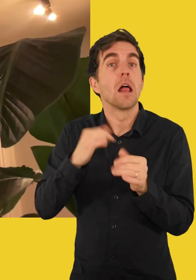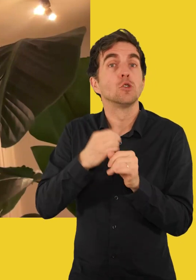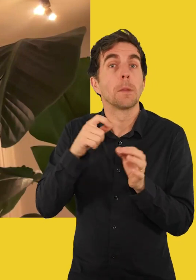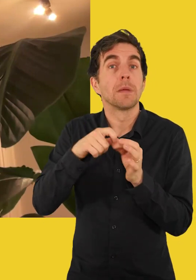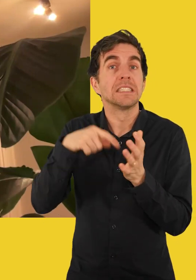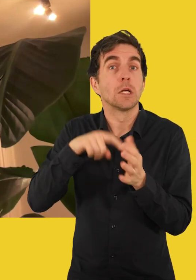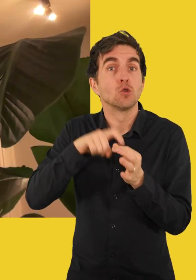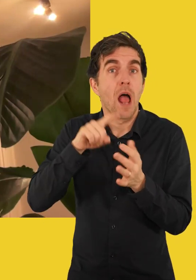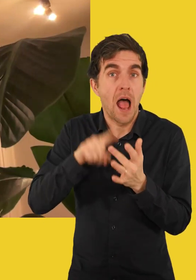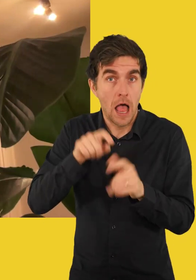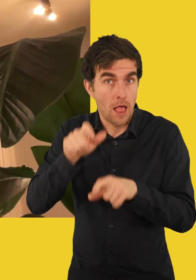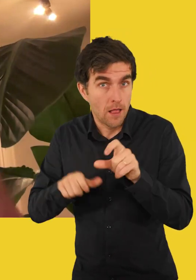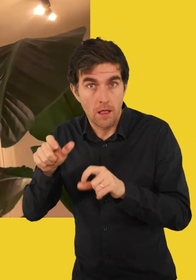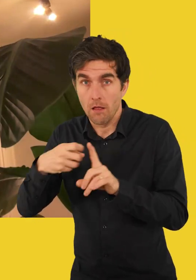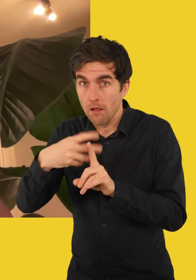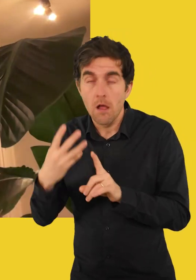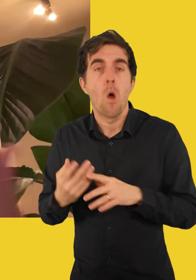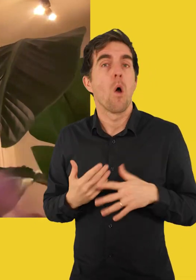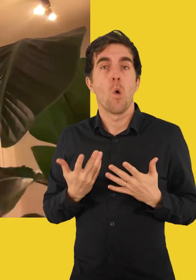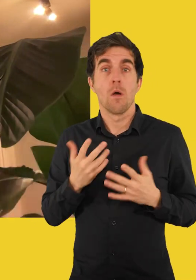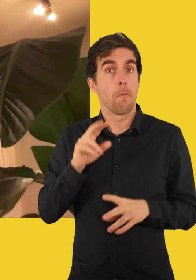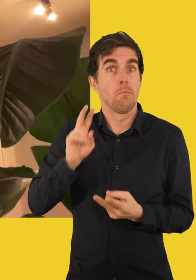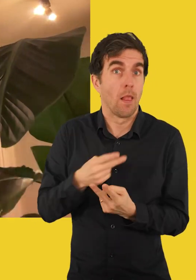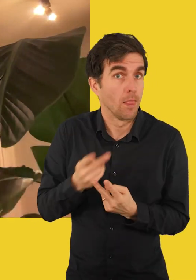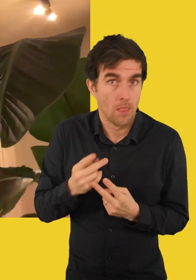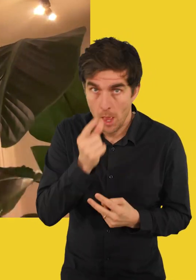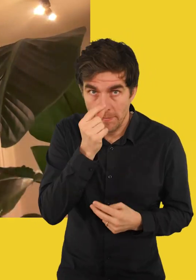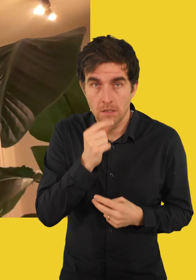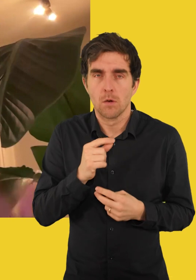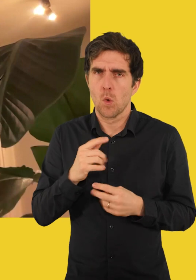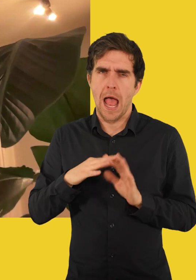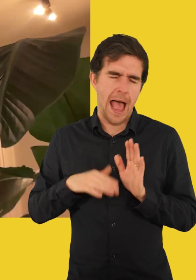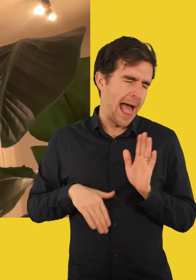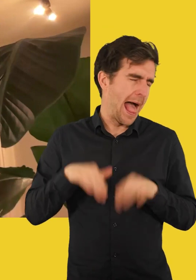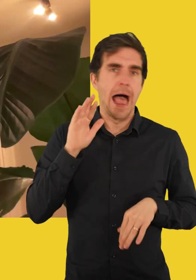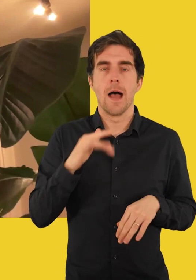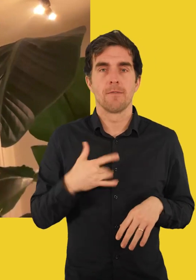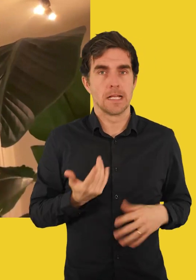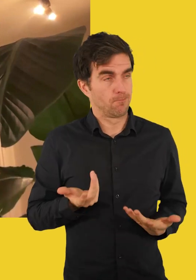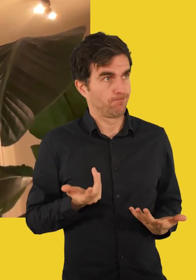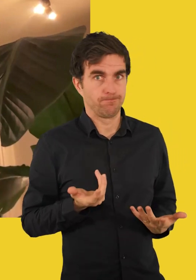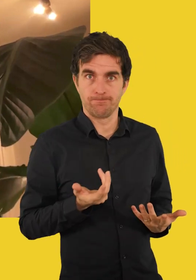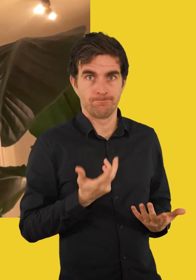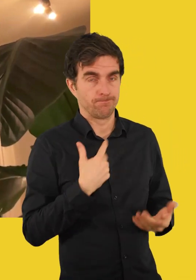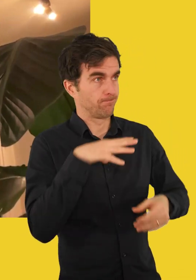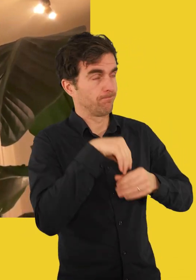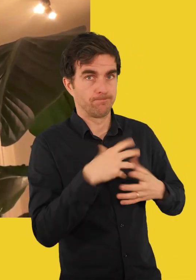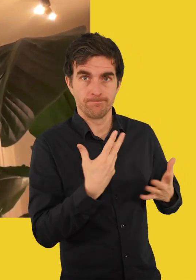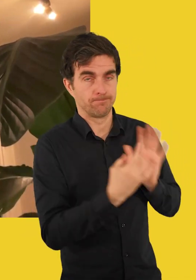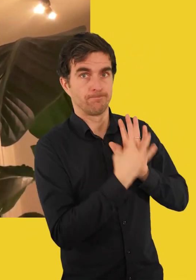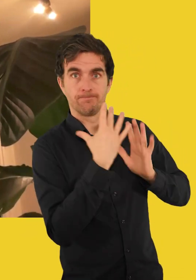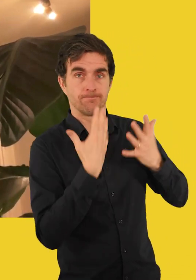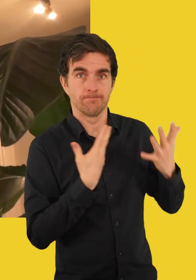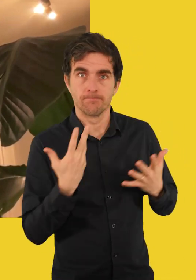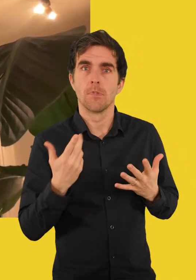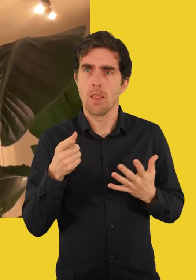plus individuals, etc. But both of those issues were very high on the list, and they were also underserved by litigation work that really took